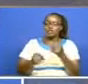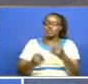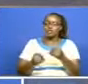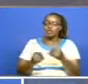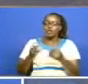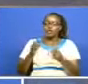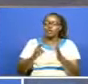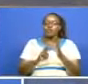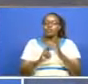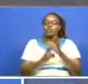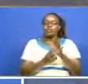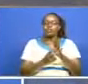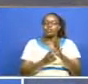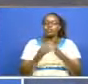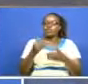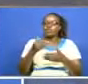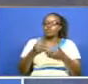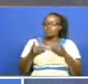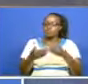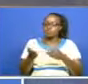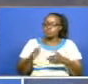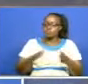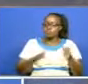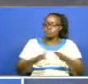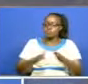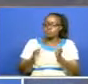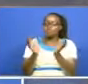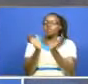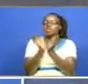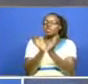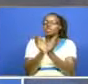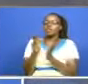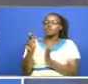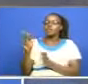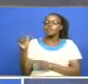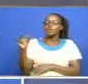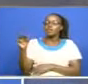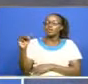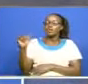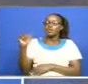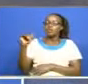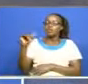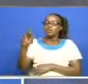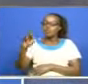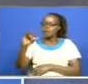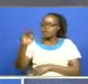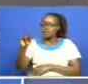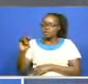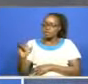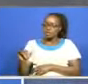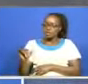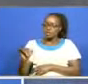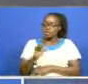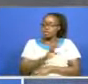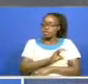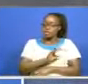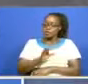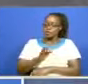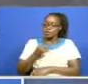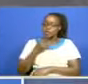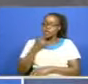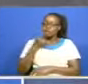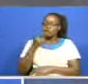the contract for the rehabilitation of Kamariny Stadium. The committee, chaired by the County Commissioner, Dr. Ahmed Omar, said they